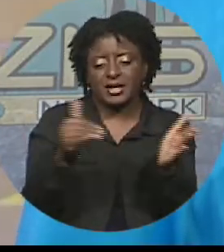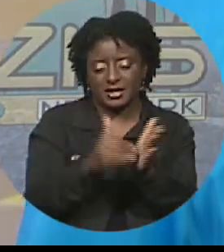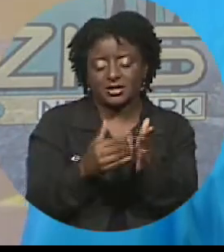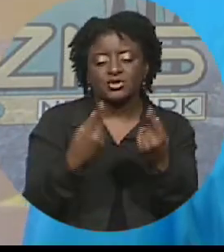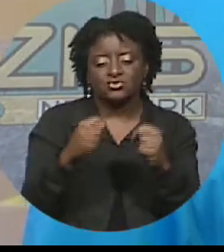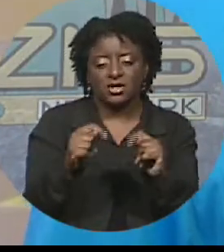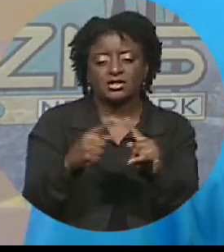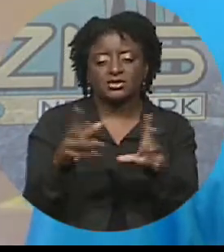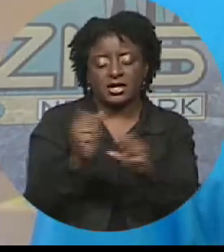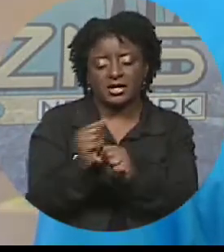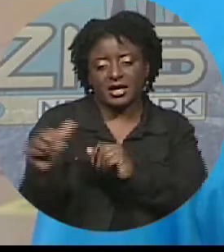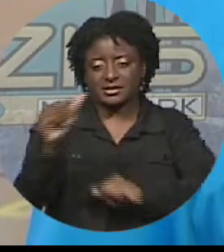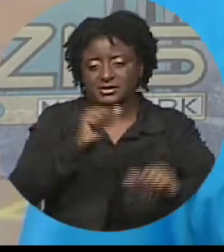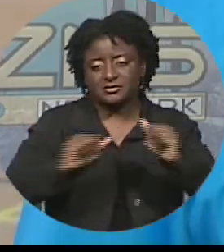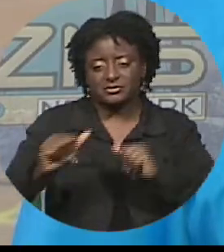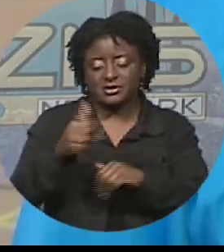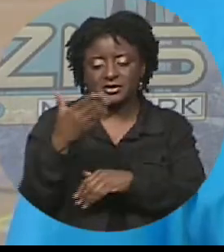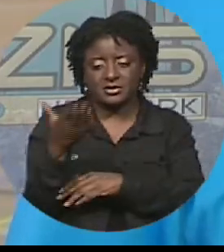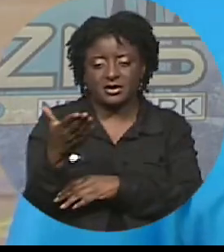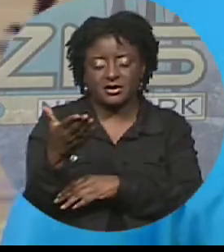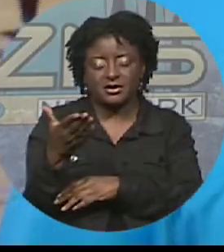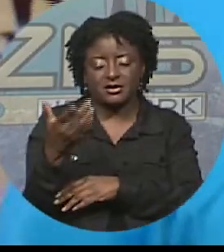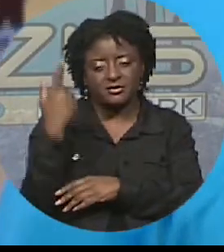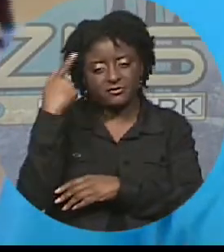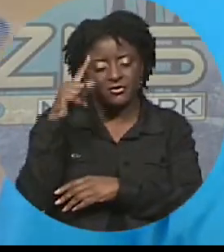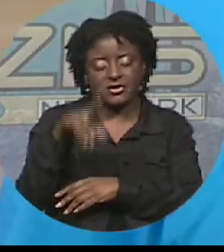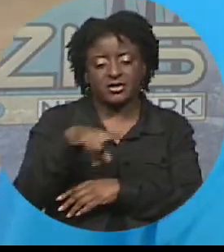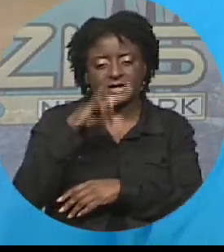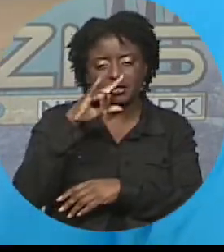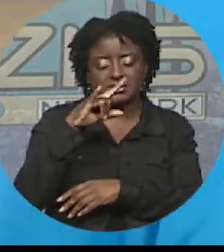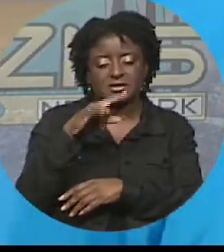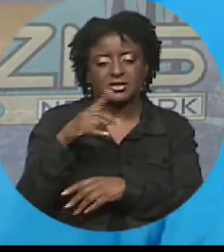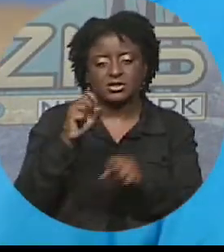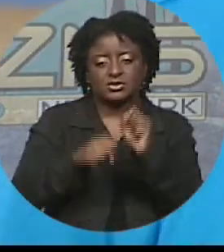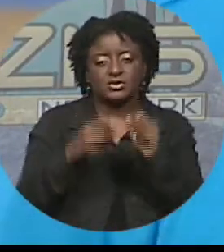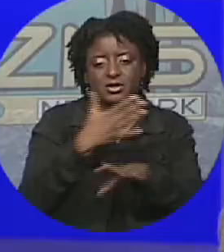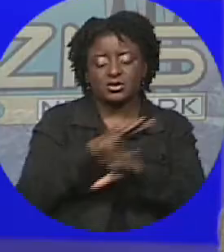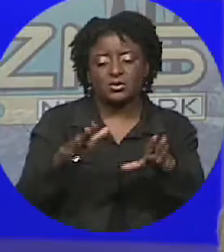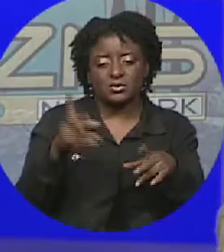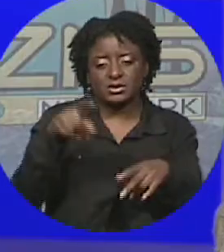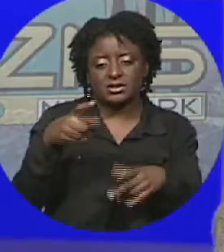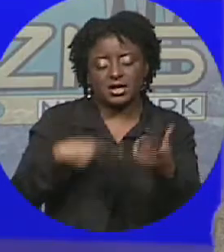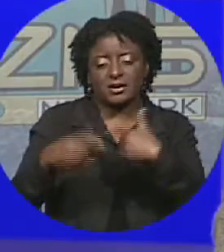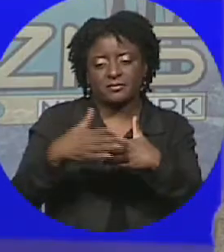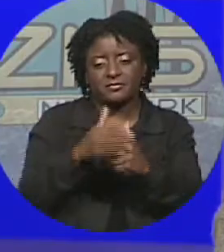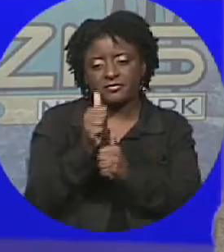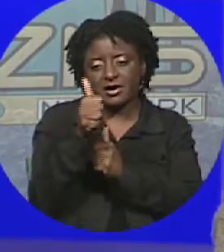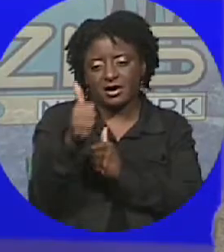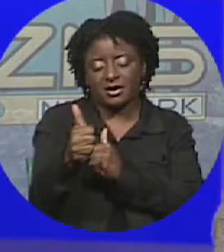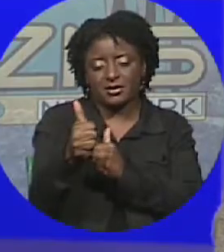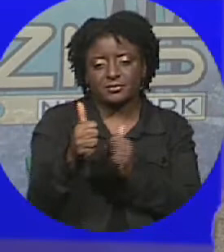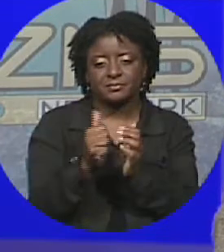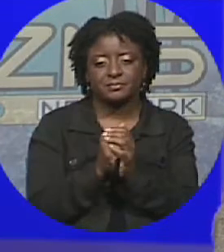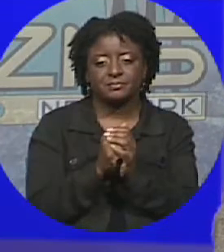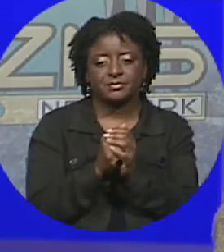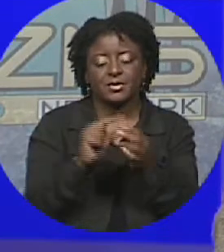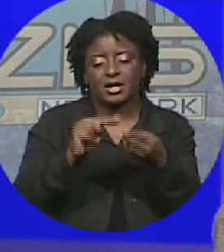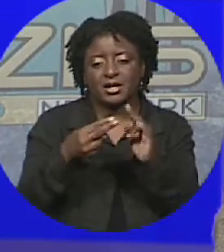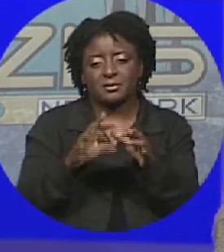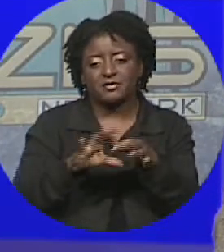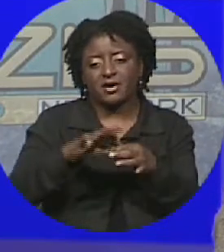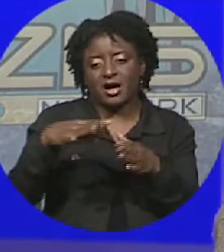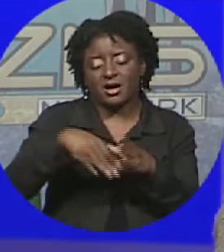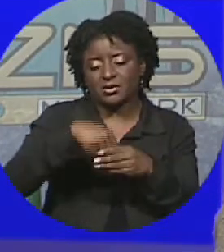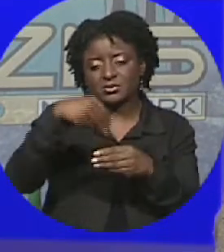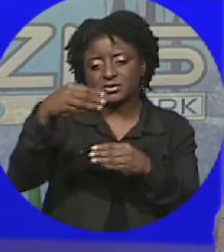there for those kids, more things for them to do, and so they won't have to come too far. There were a number of outstanding performances